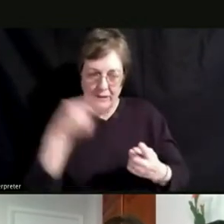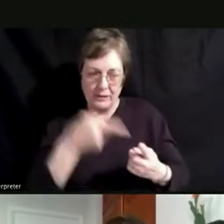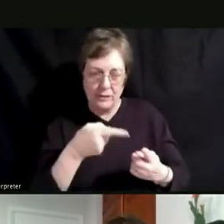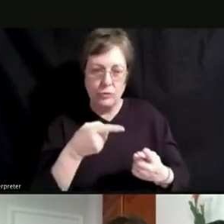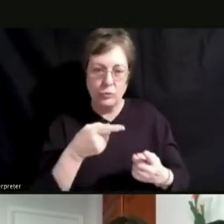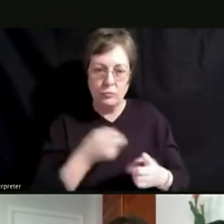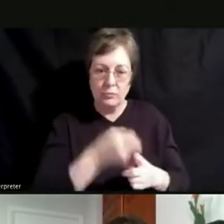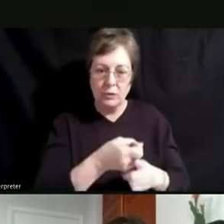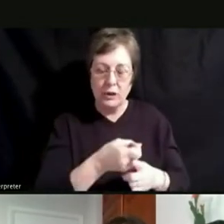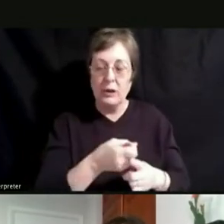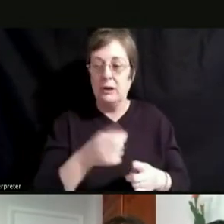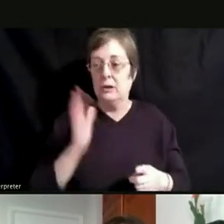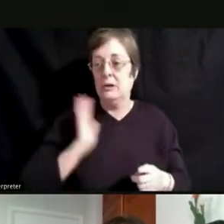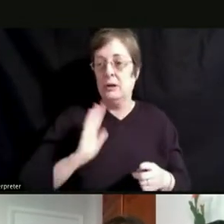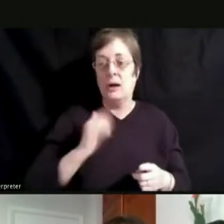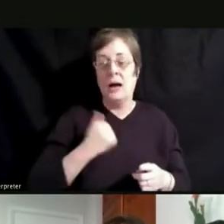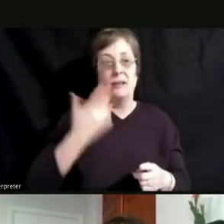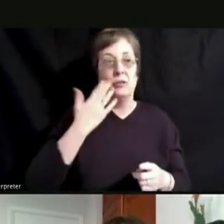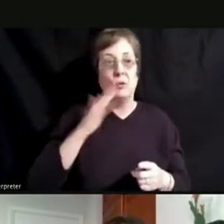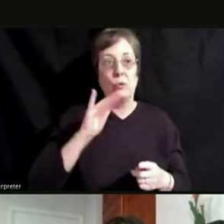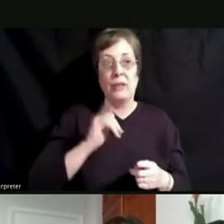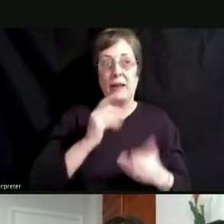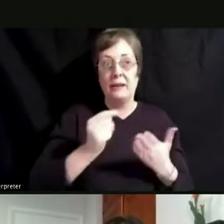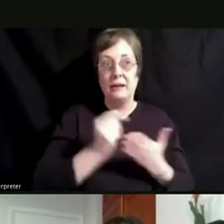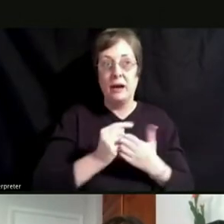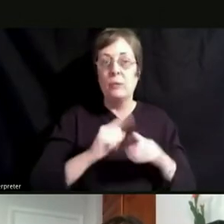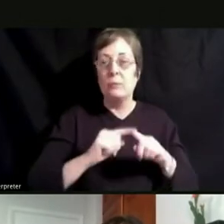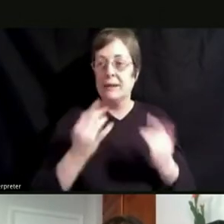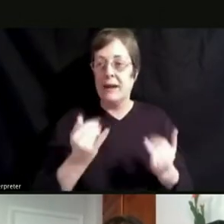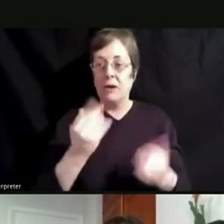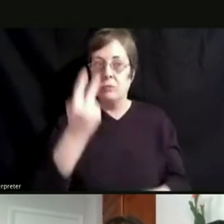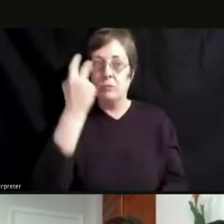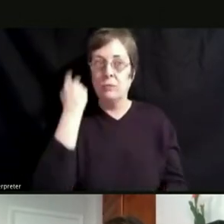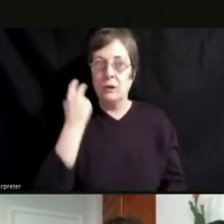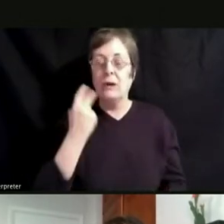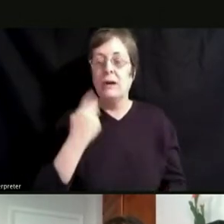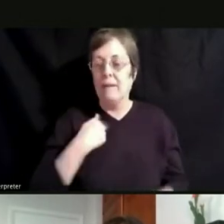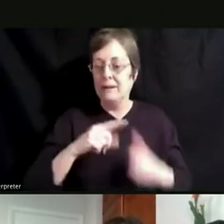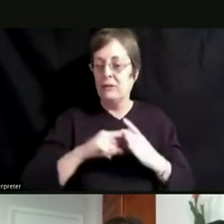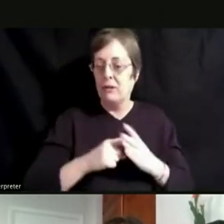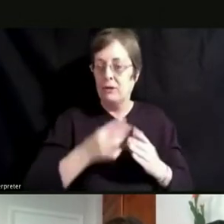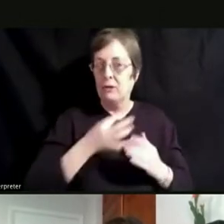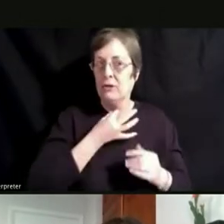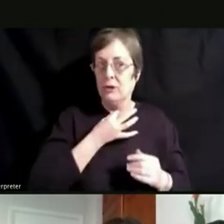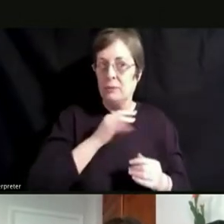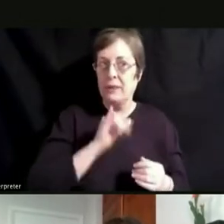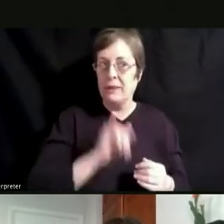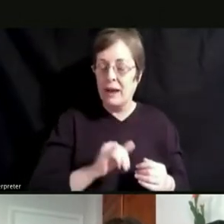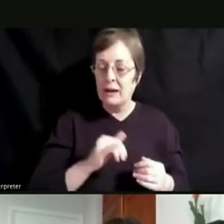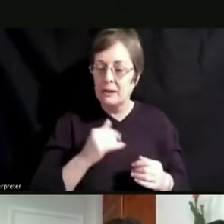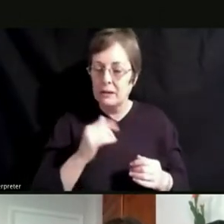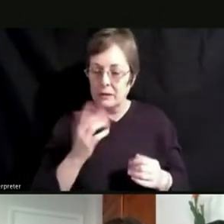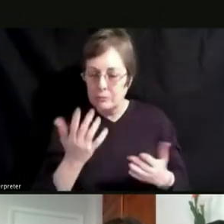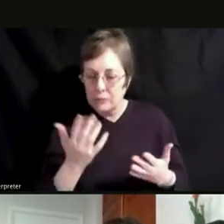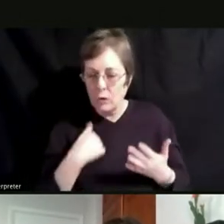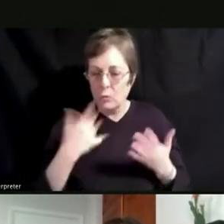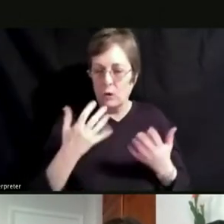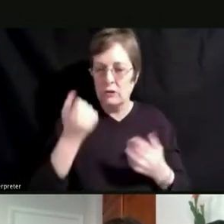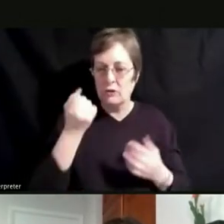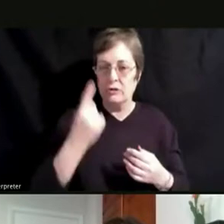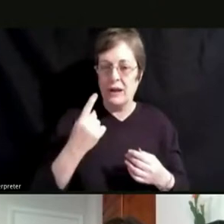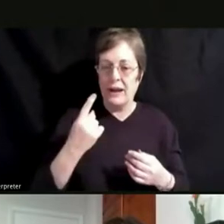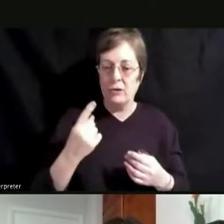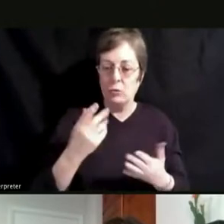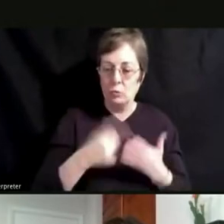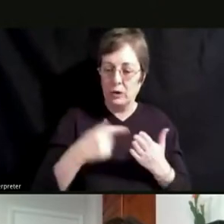didn't know it then at the time exactly, but in retrospect, that's where the curiosity started. So to really understand everything that I do today, I have to